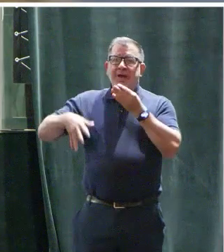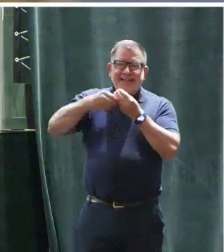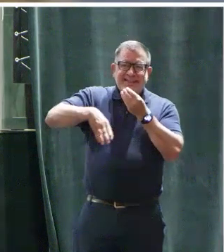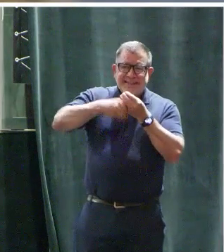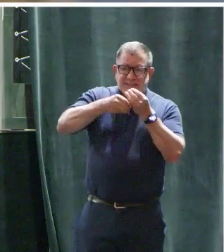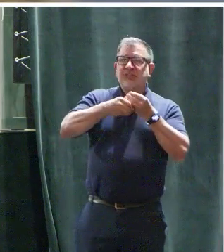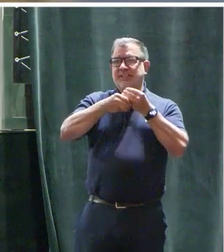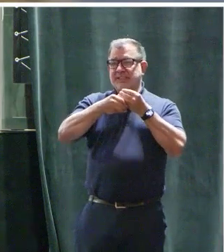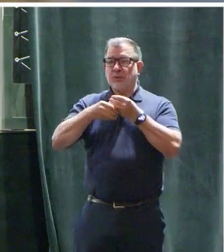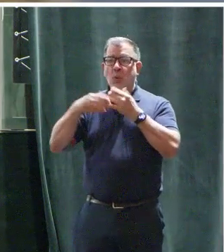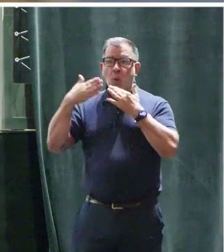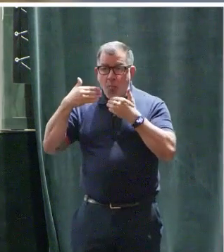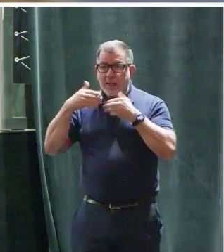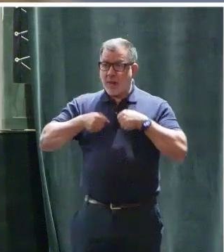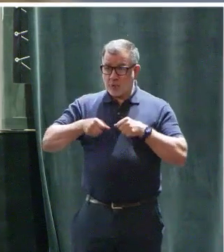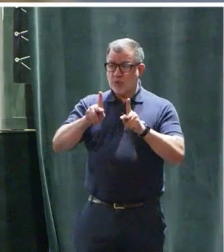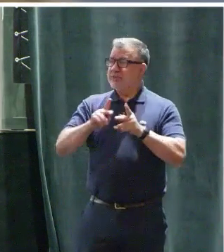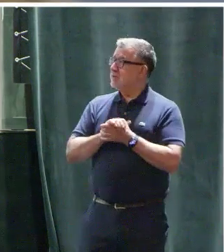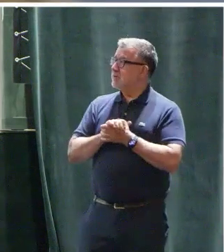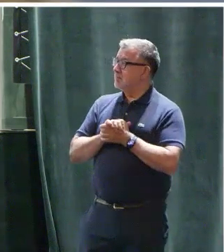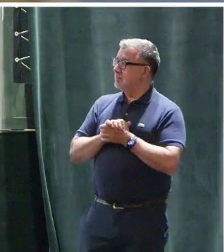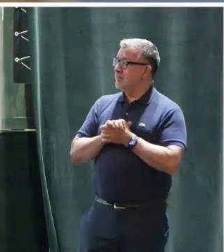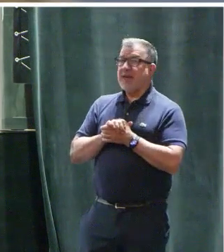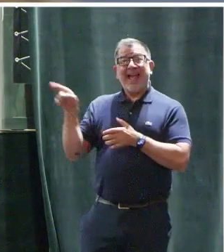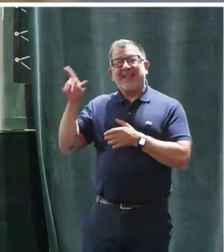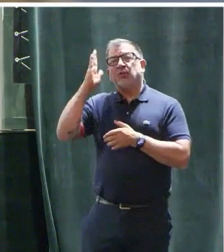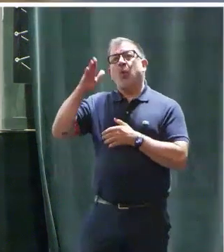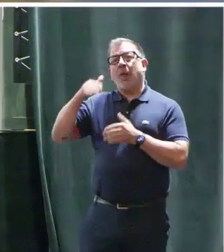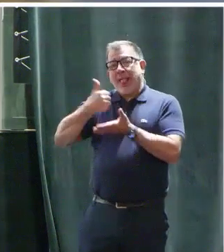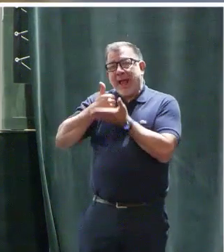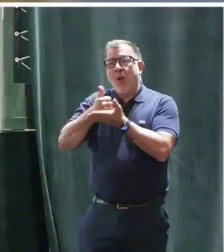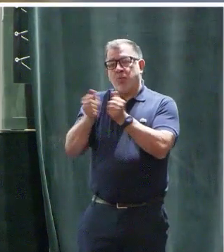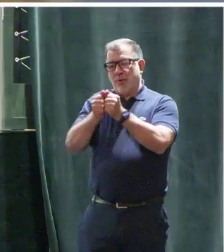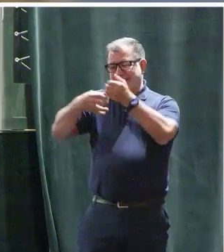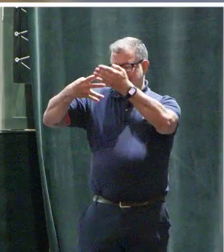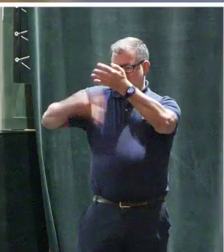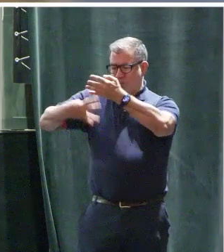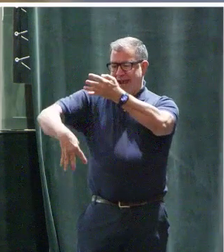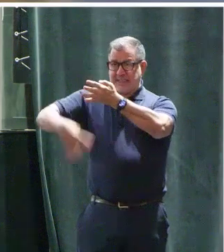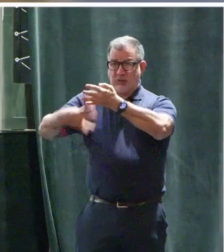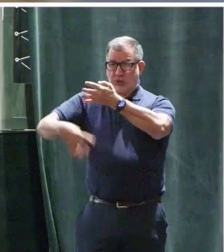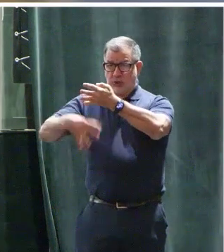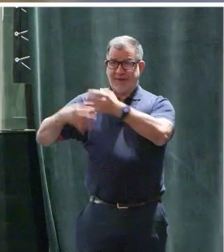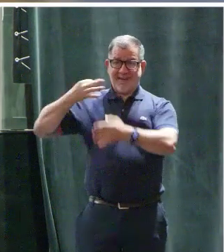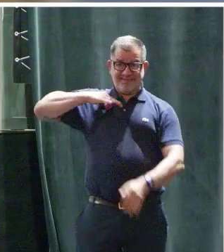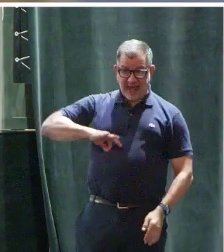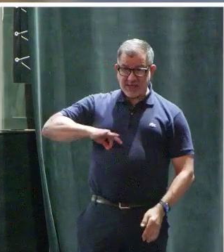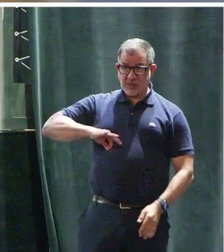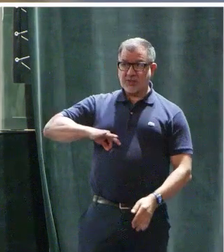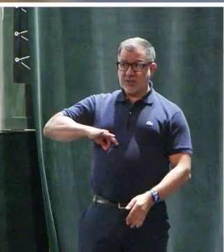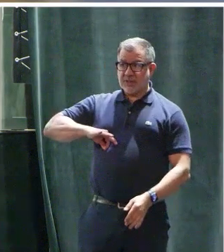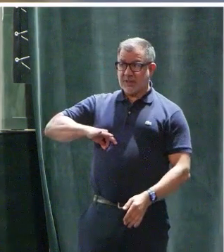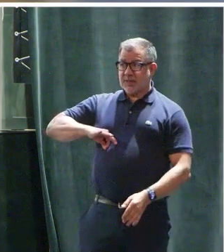events and also drainage advantages, which keep the